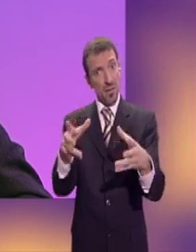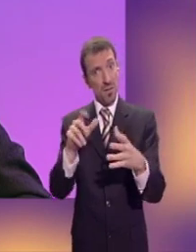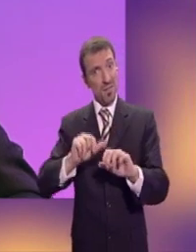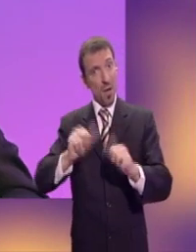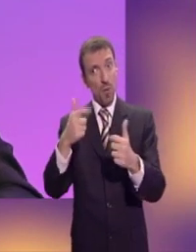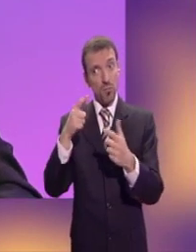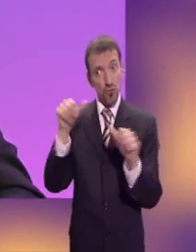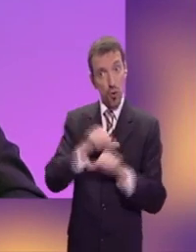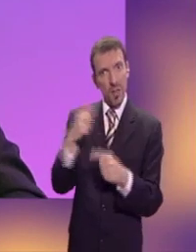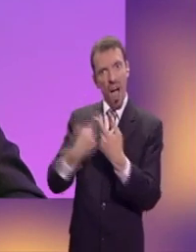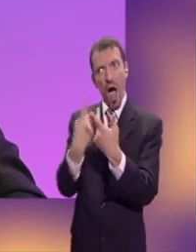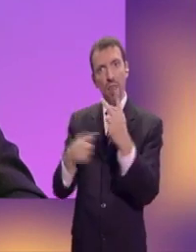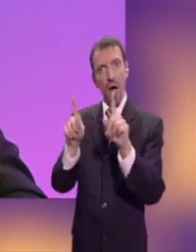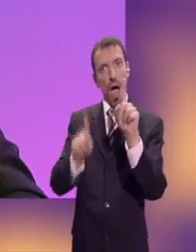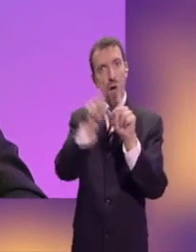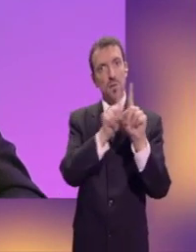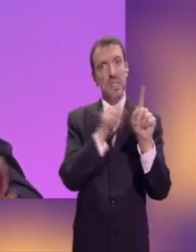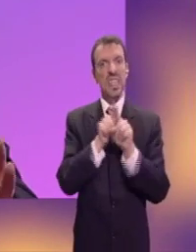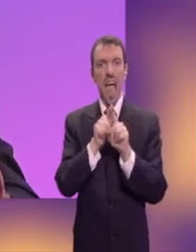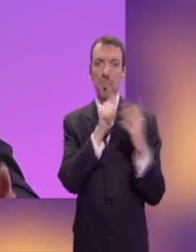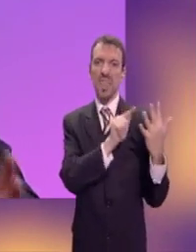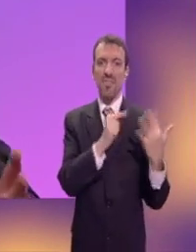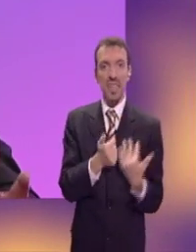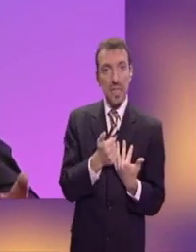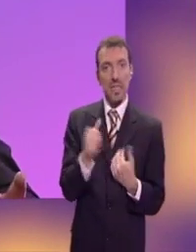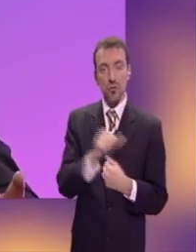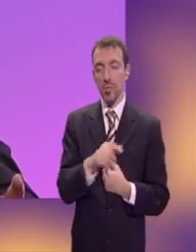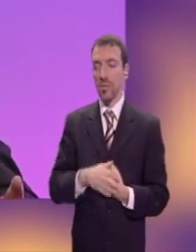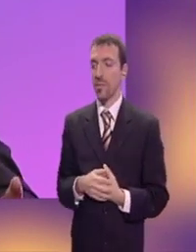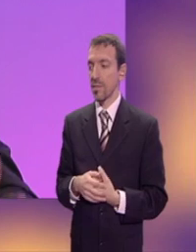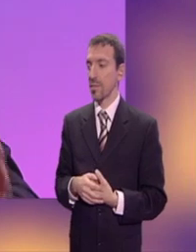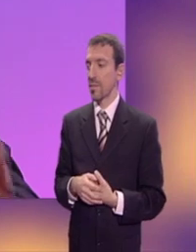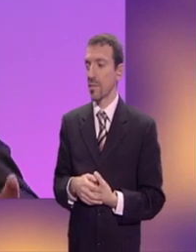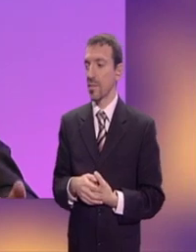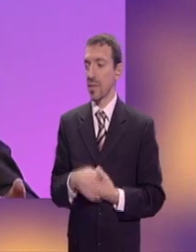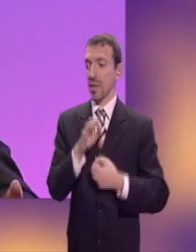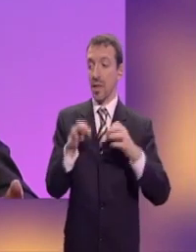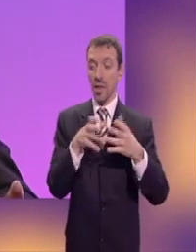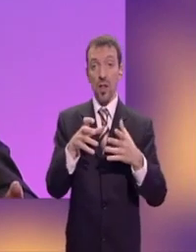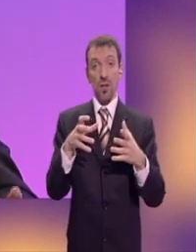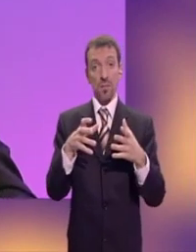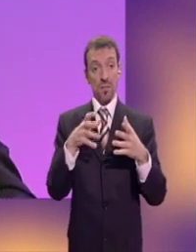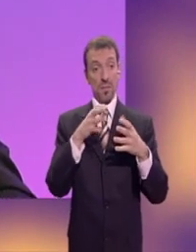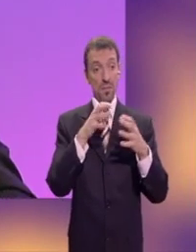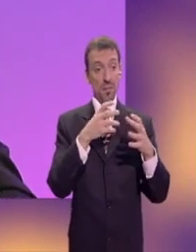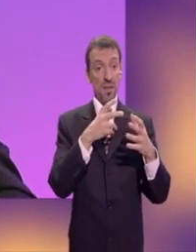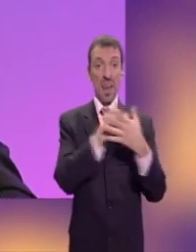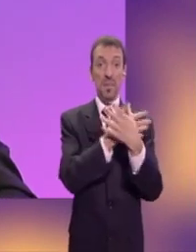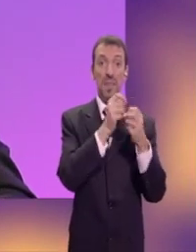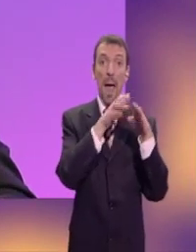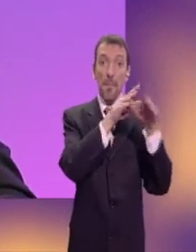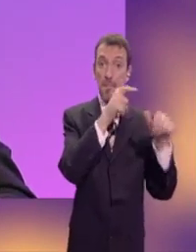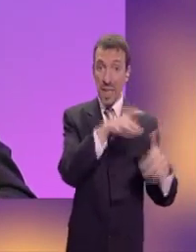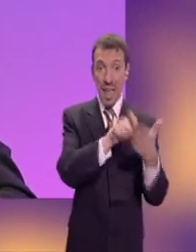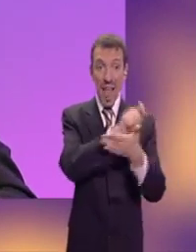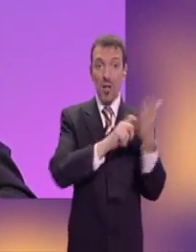put themselves forward as people did in 76? Well, the Liberals elected a new leader, the Tories elected a new leader, and if Labour